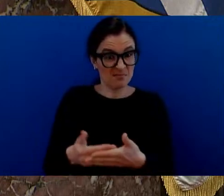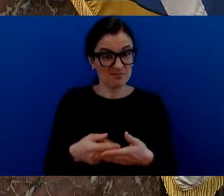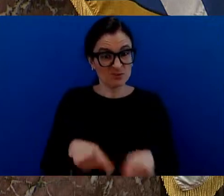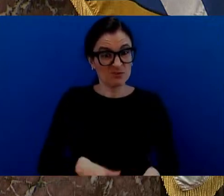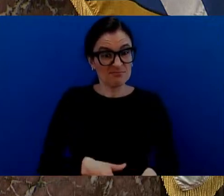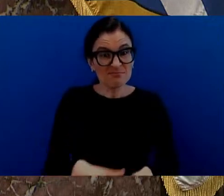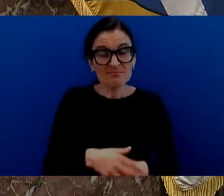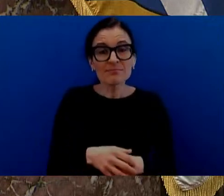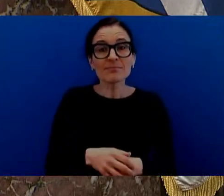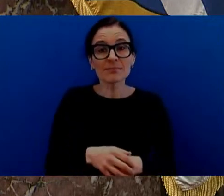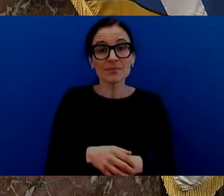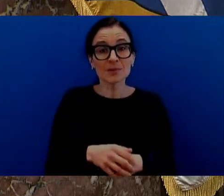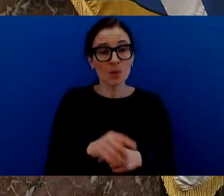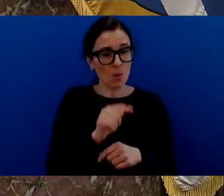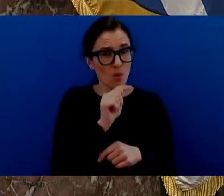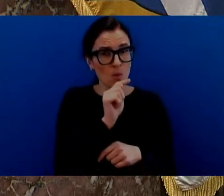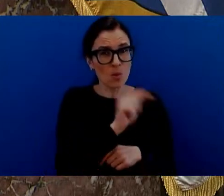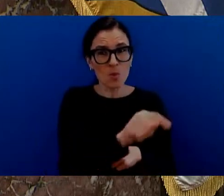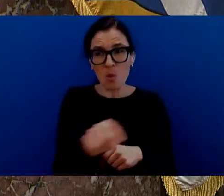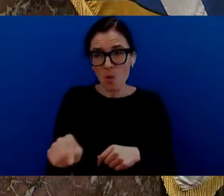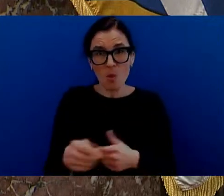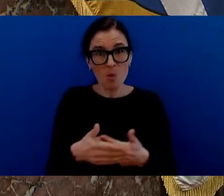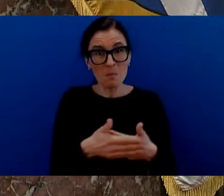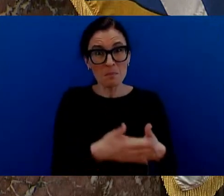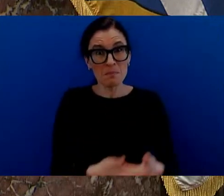That's why we have to accept who they are.